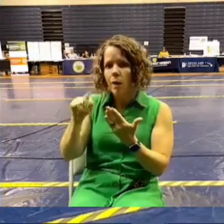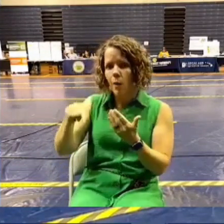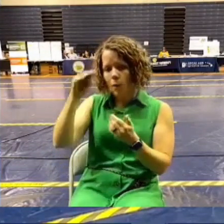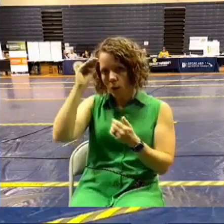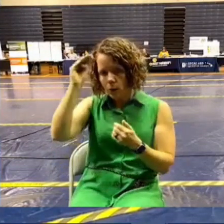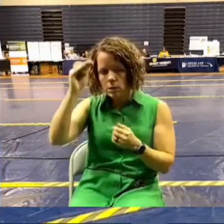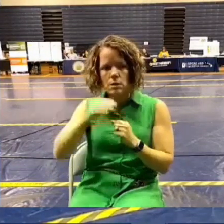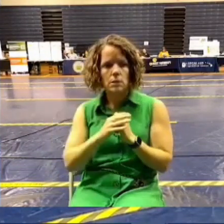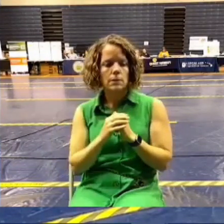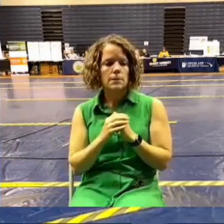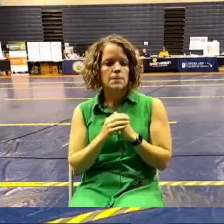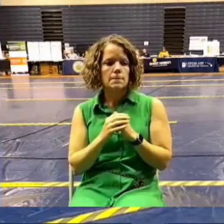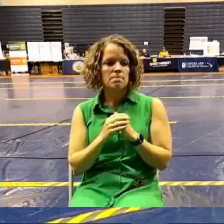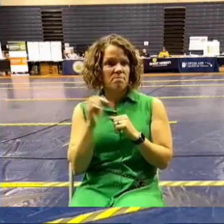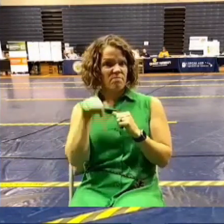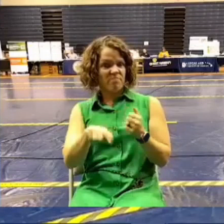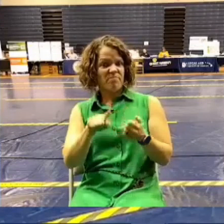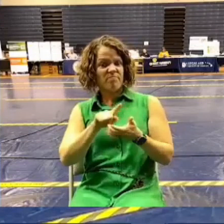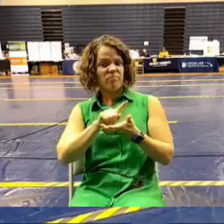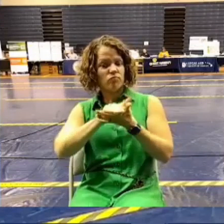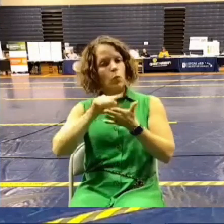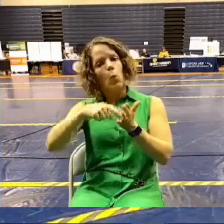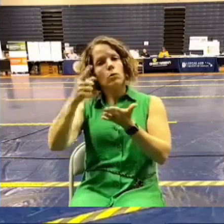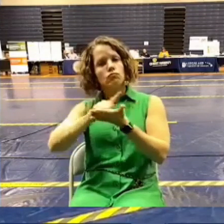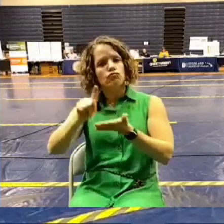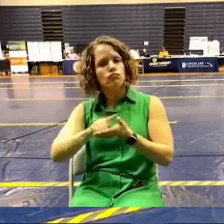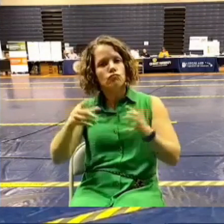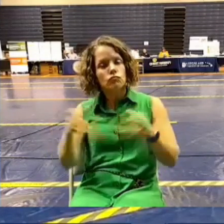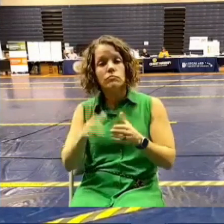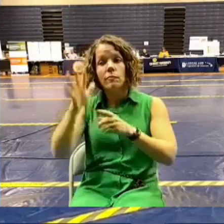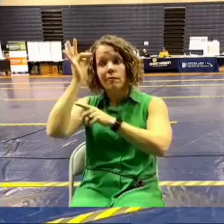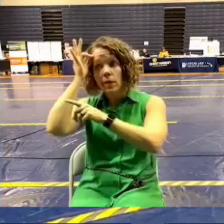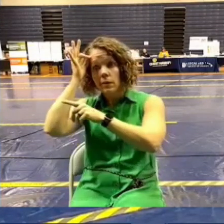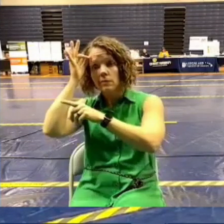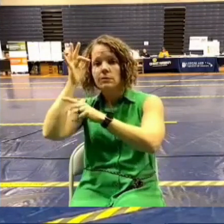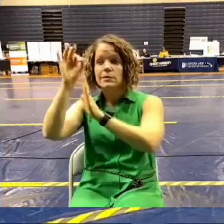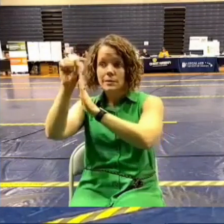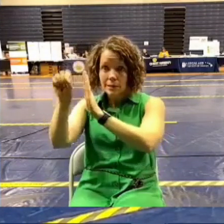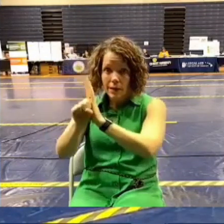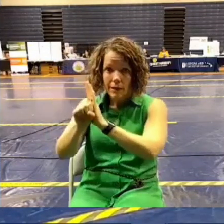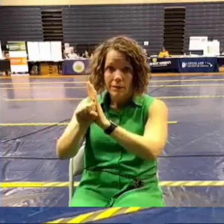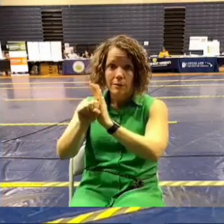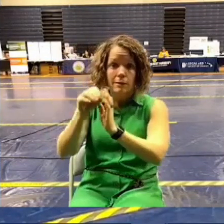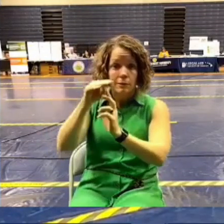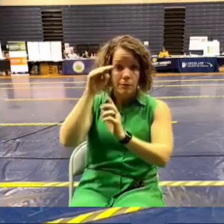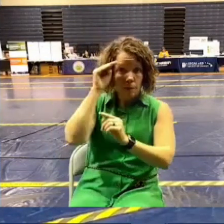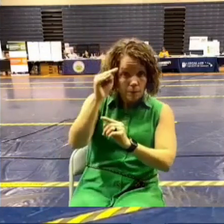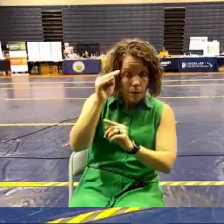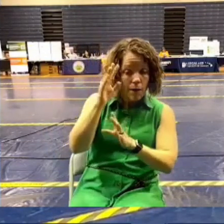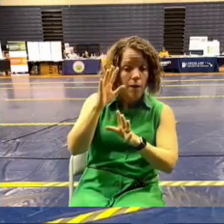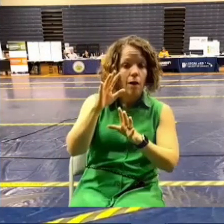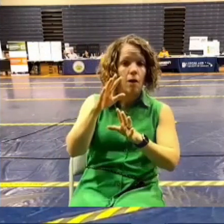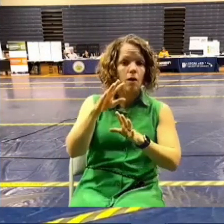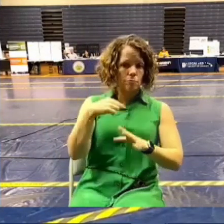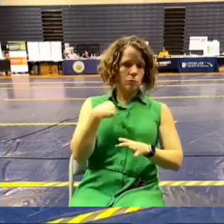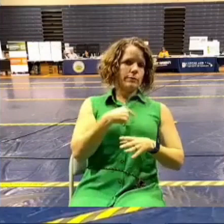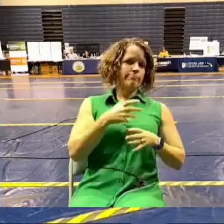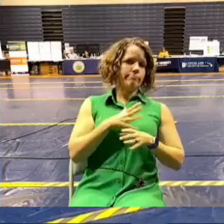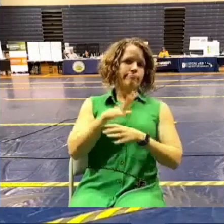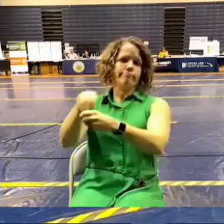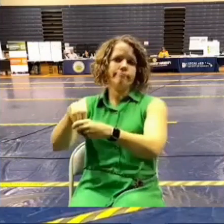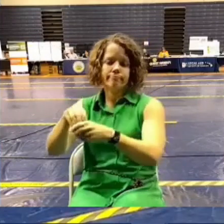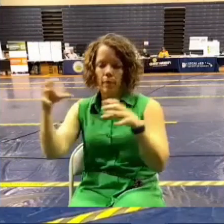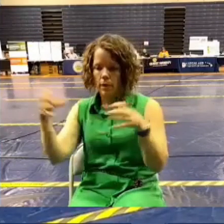once a week. And it's the feds, the states, the county, and then us. And what we've come up with is when you